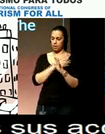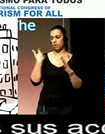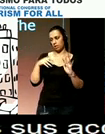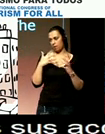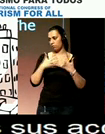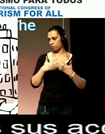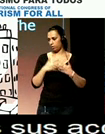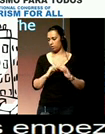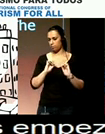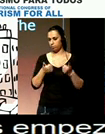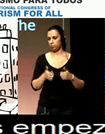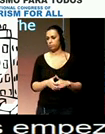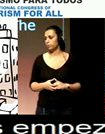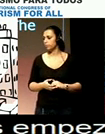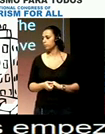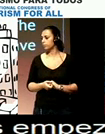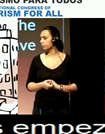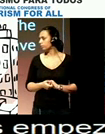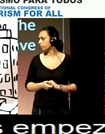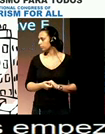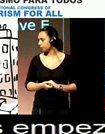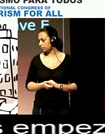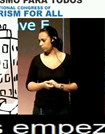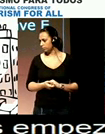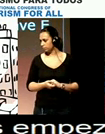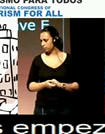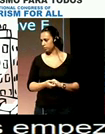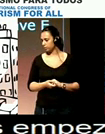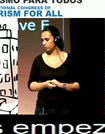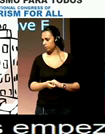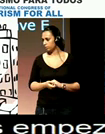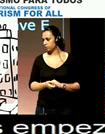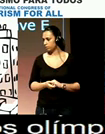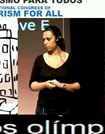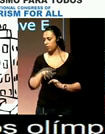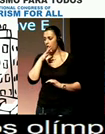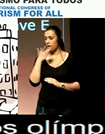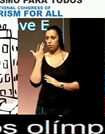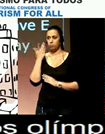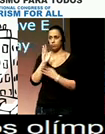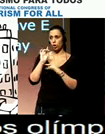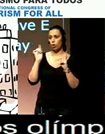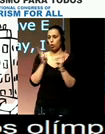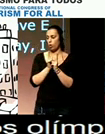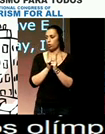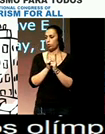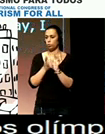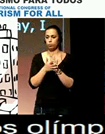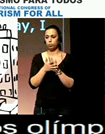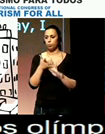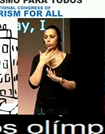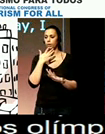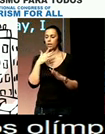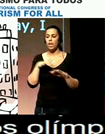per day. I will present very briefly the metro and the railway because these two transport